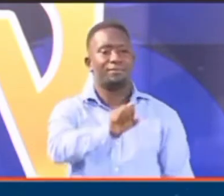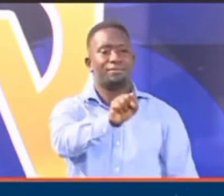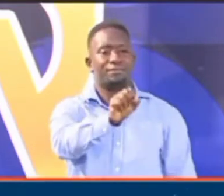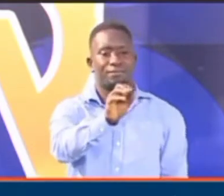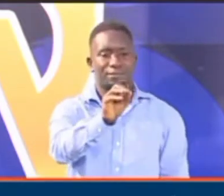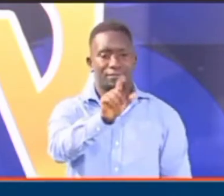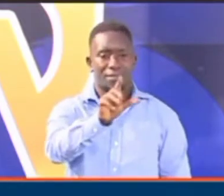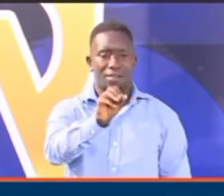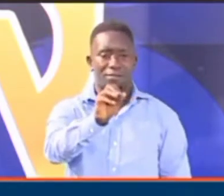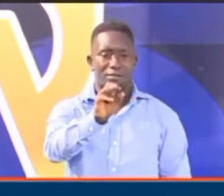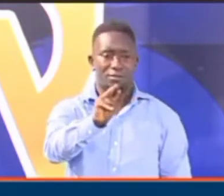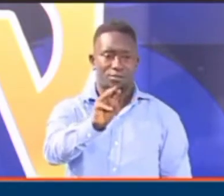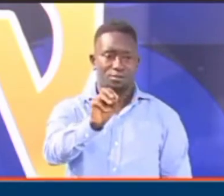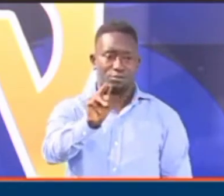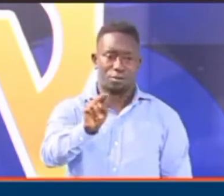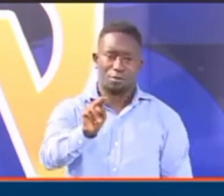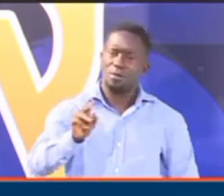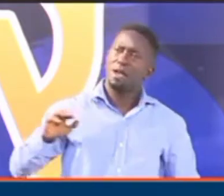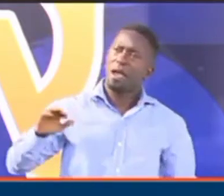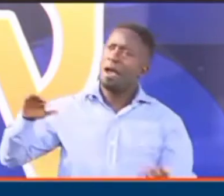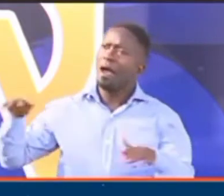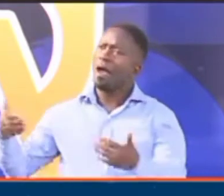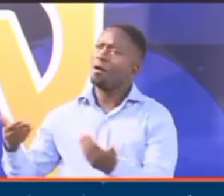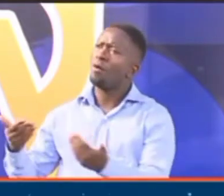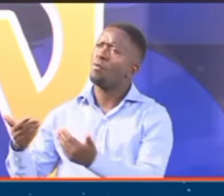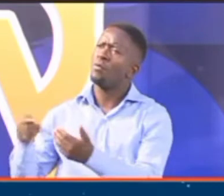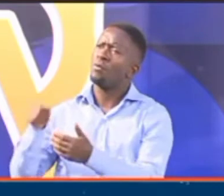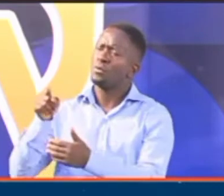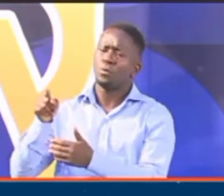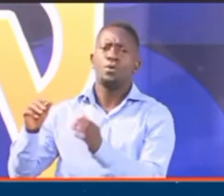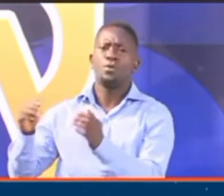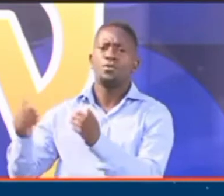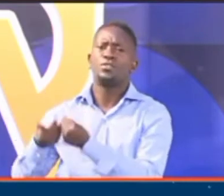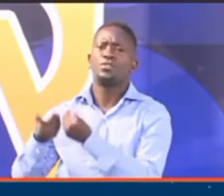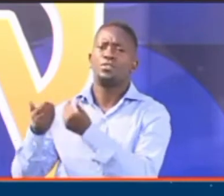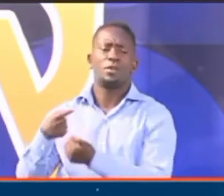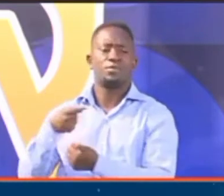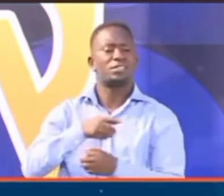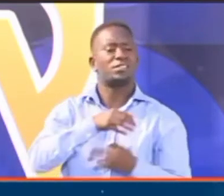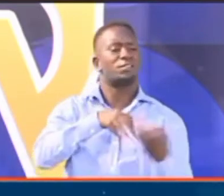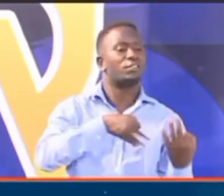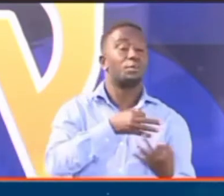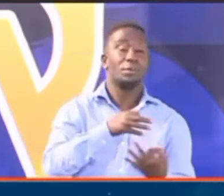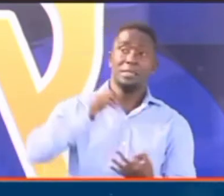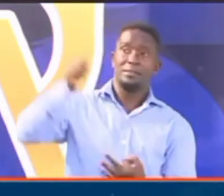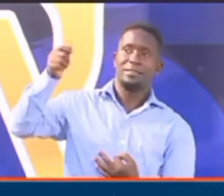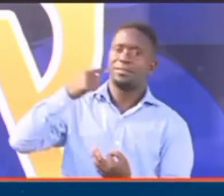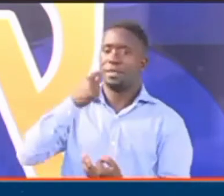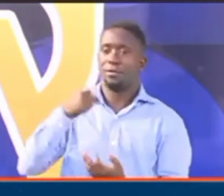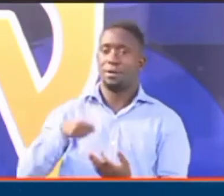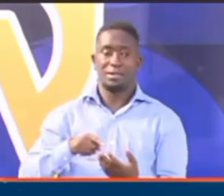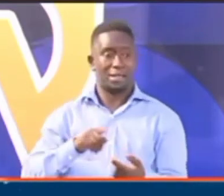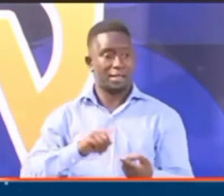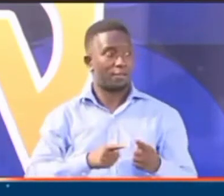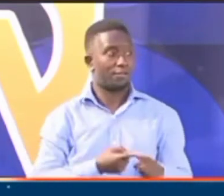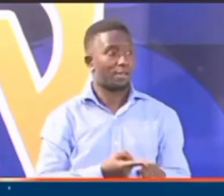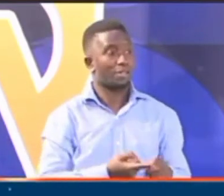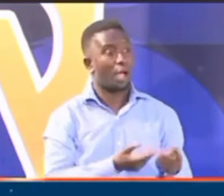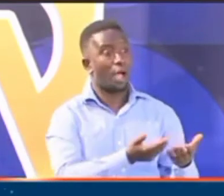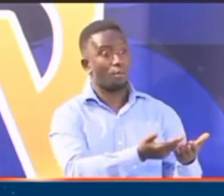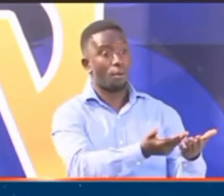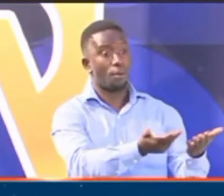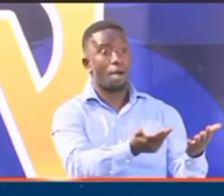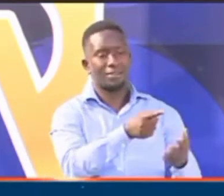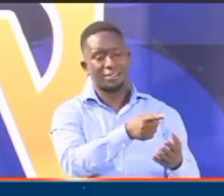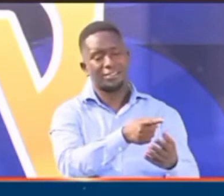and I'm like, Solomon, how would you describe this fellowship for you? And I'd like to share what he said. He said, the friends I met will be some of the